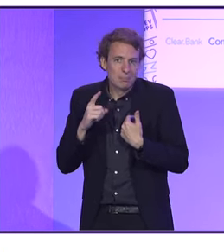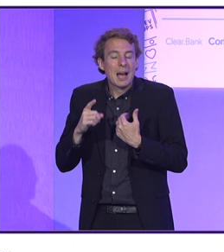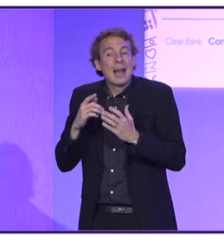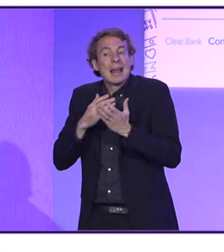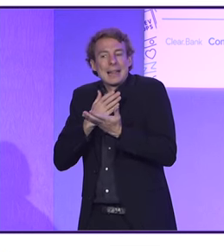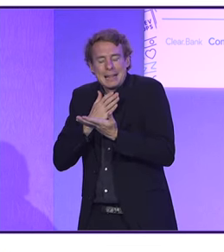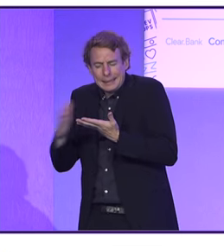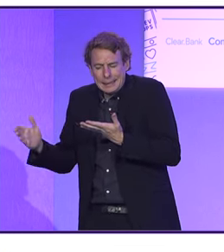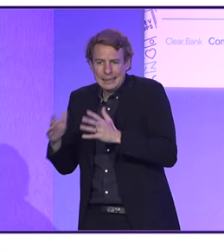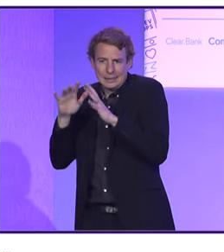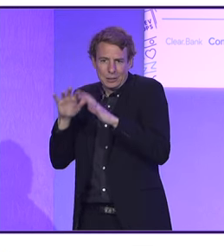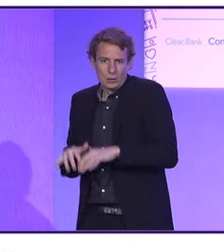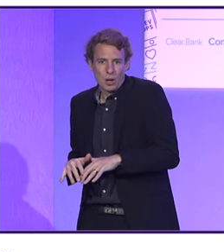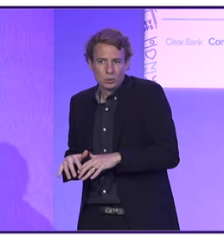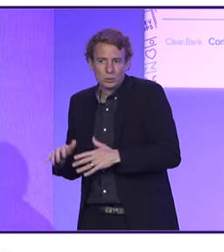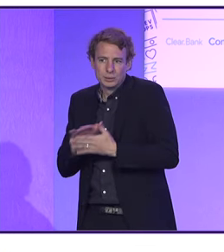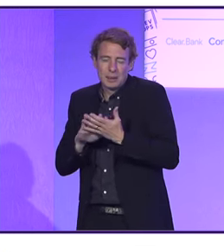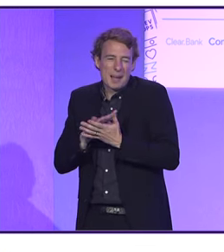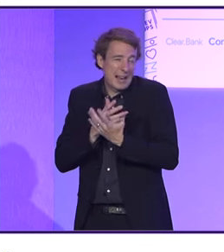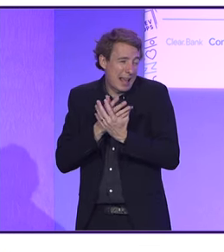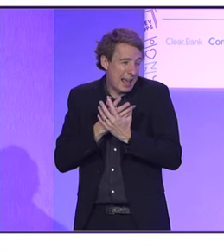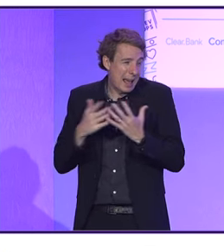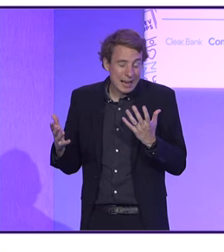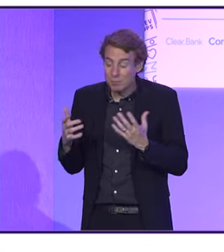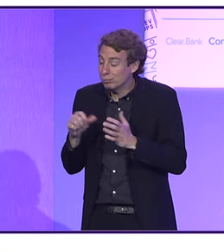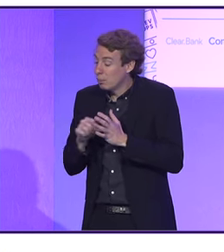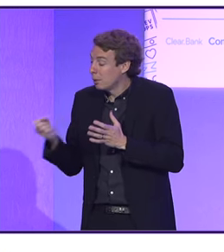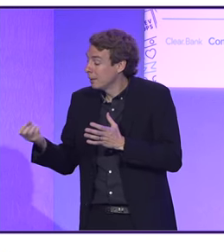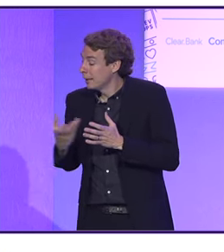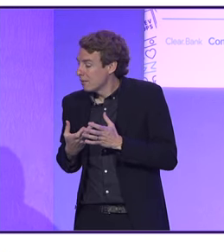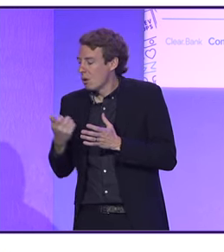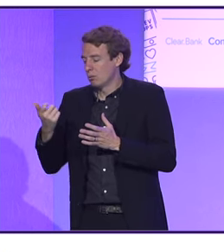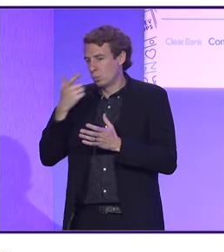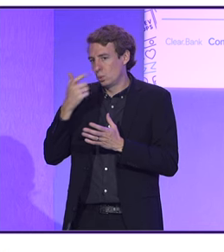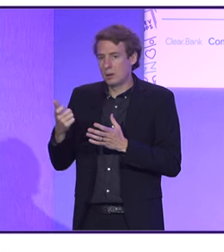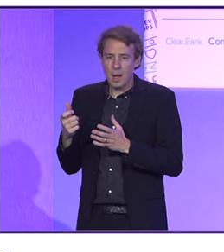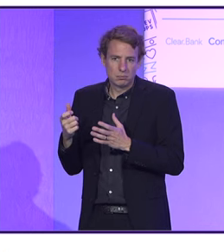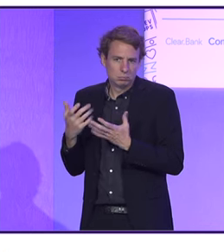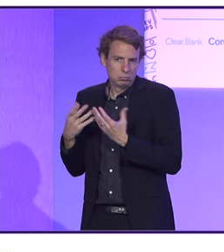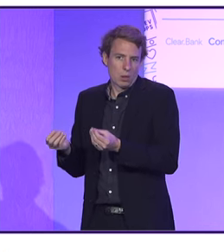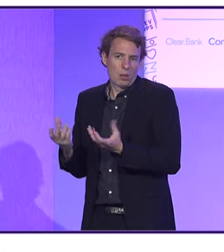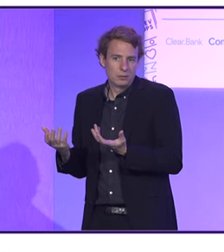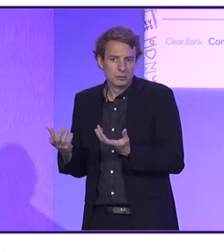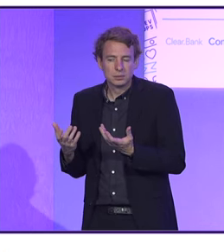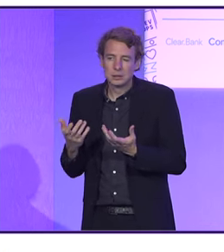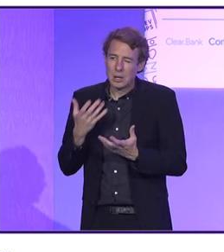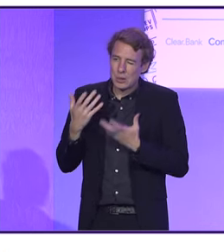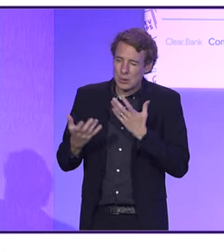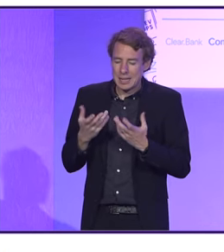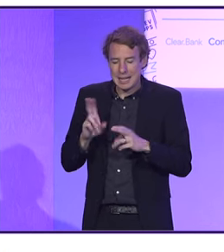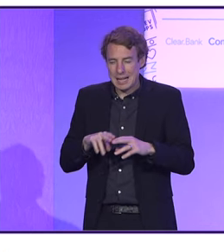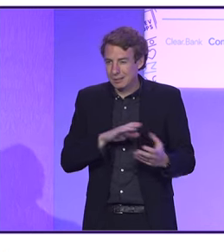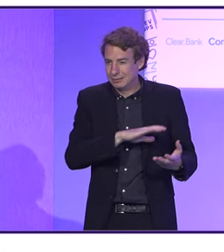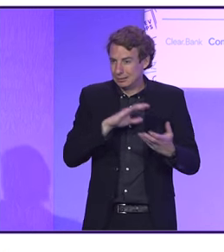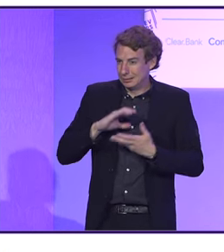were able to meet basically any edge case that government threw at us. And if we hadn't been able to meet those edge cases, would we have succeeded? It's very hard to say.